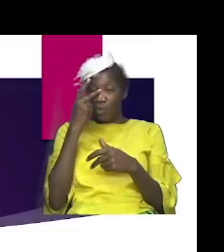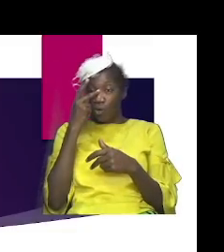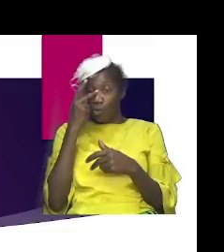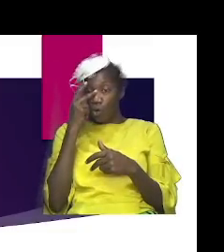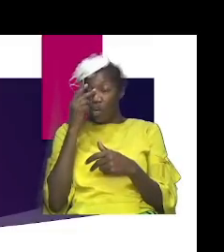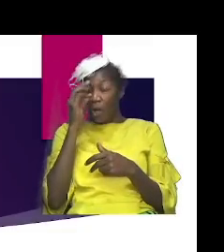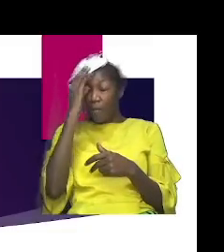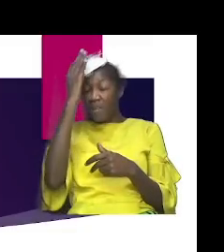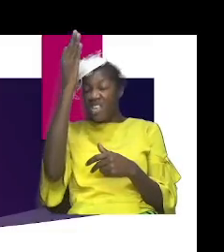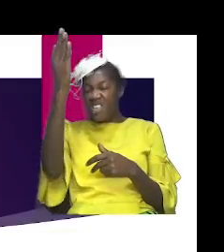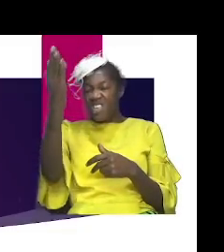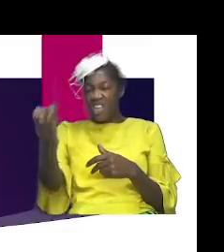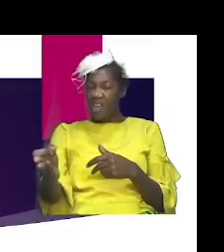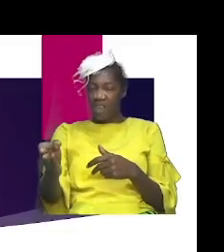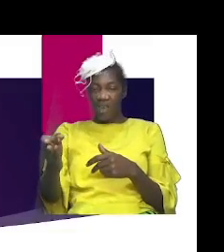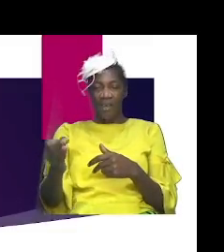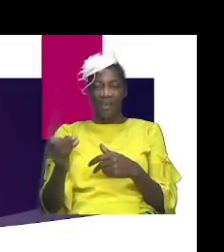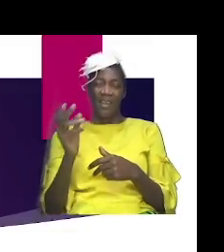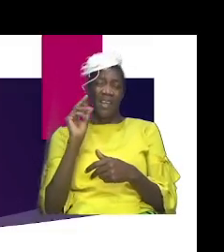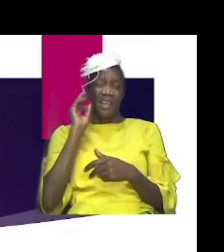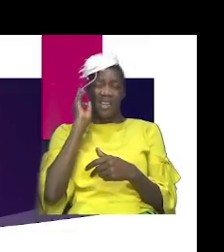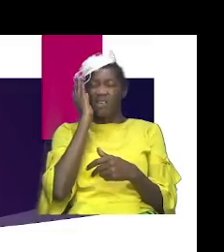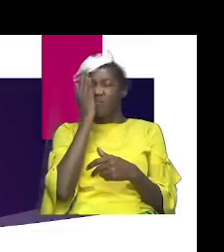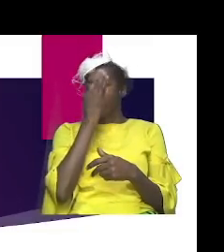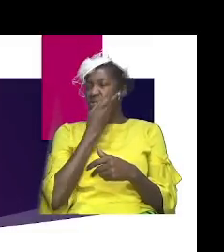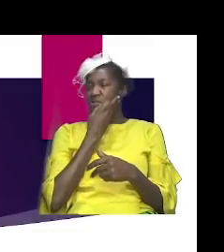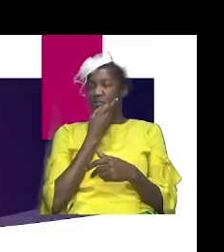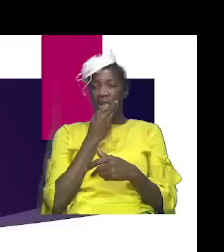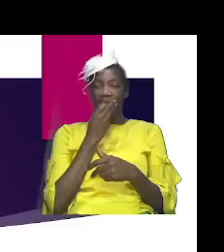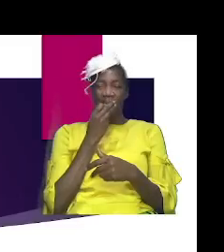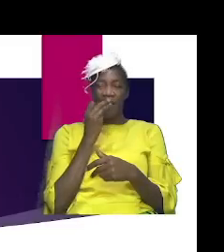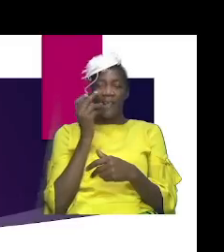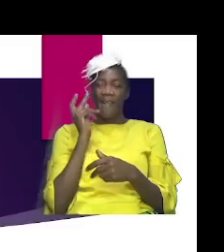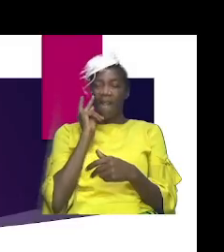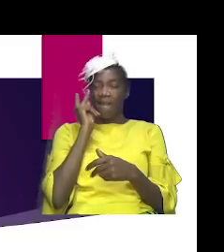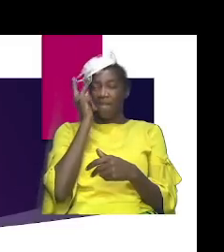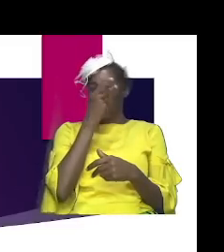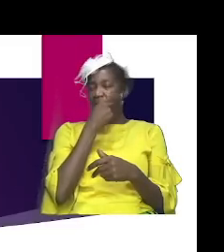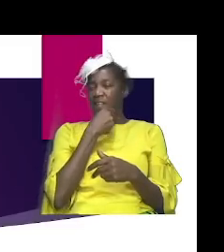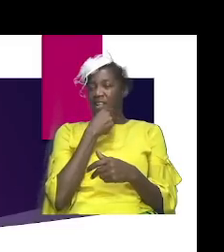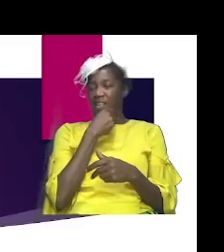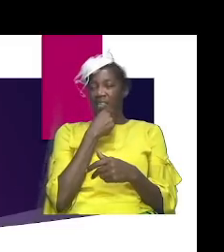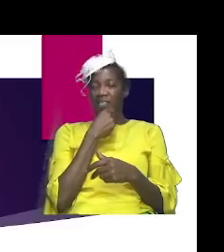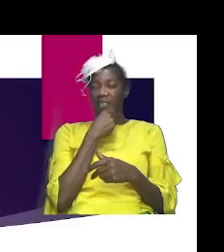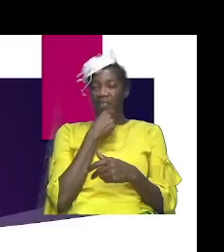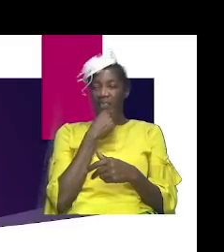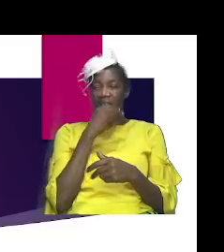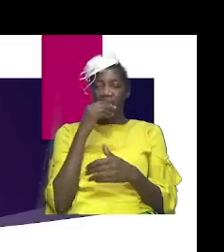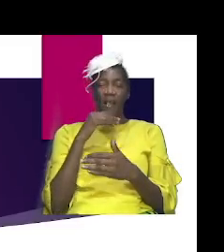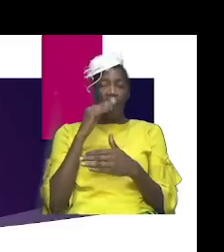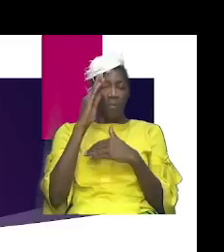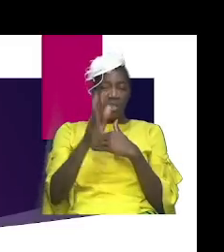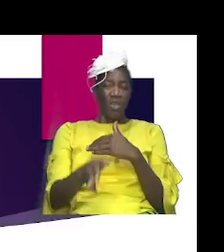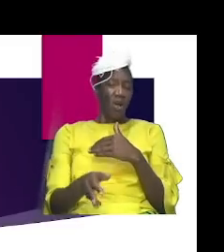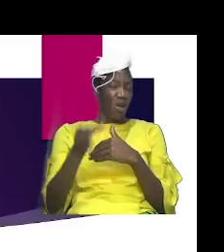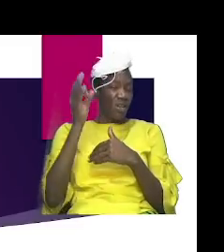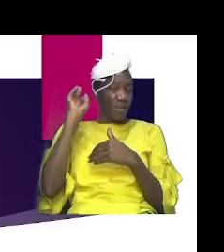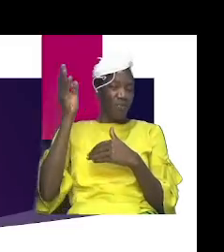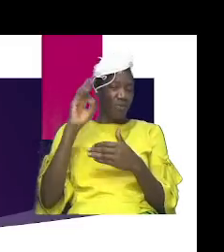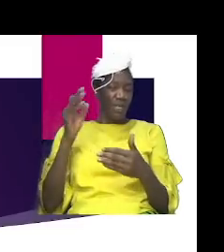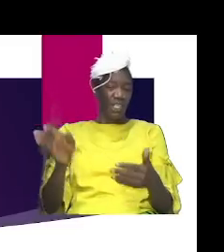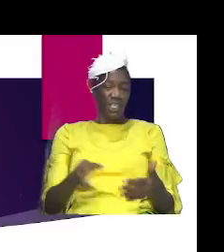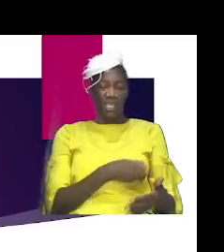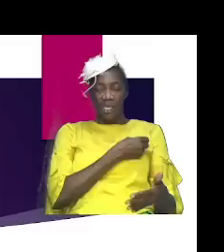beyond the pretty face, the handsome face, beyond the preaching and the singing,